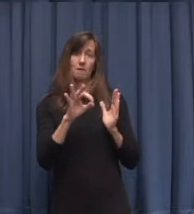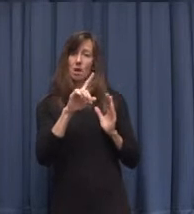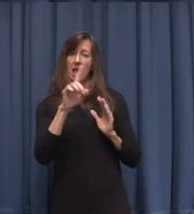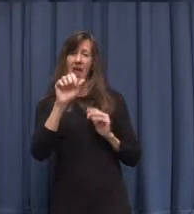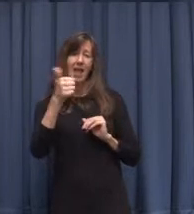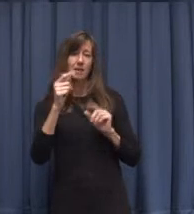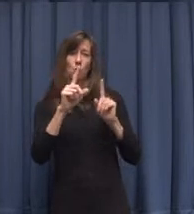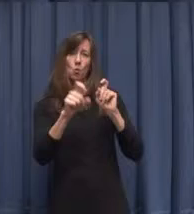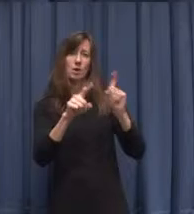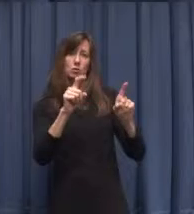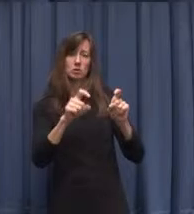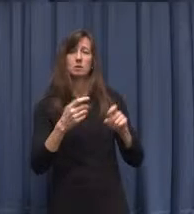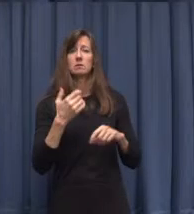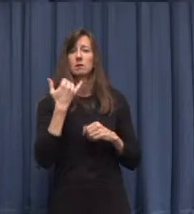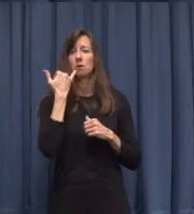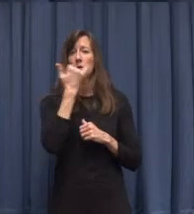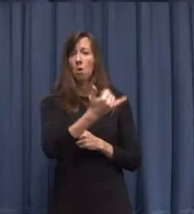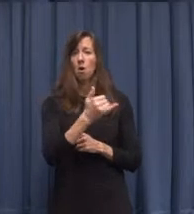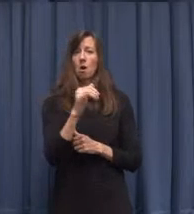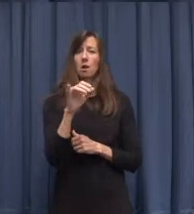Center,